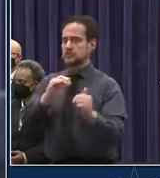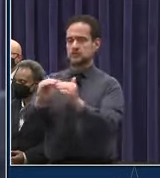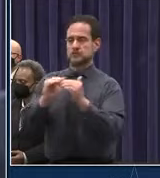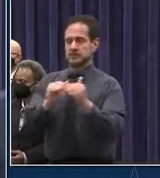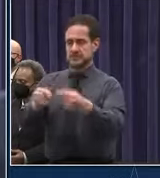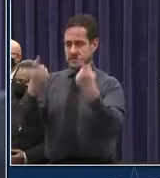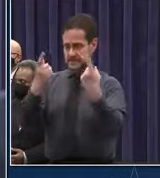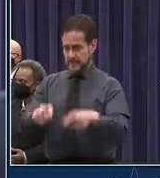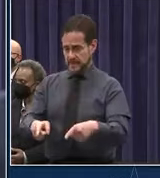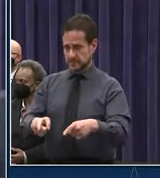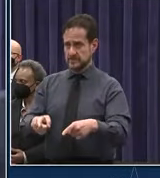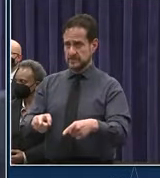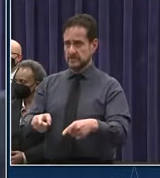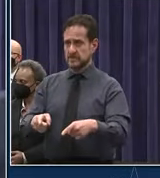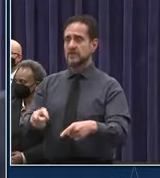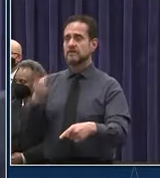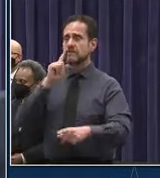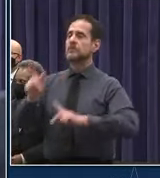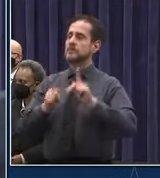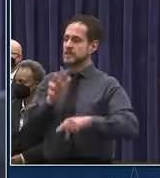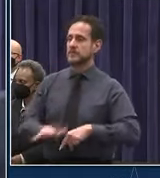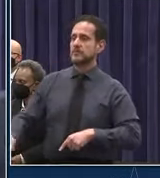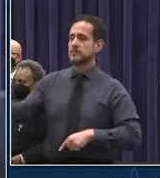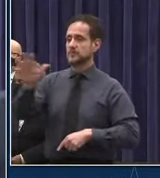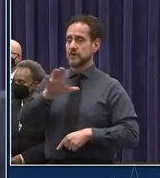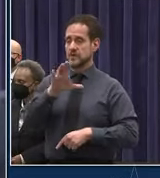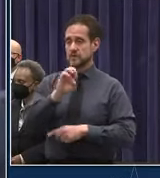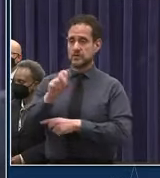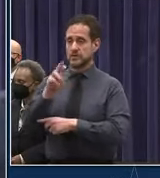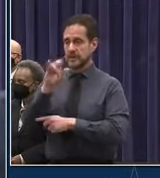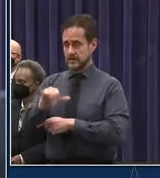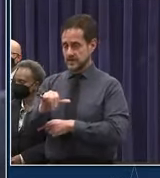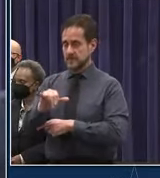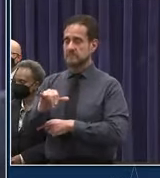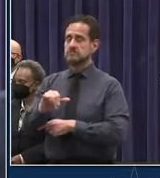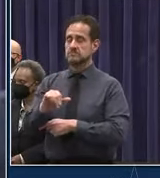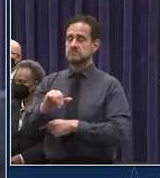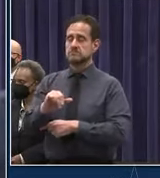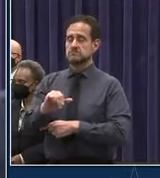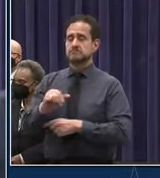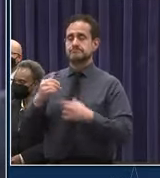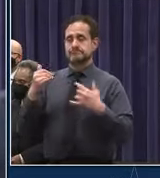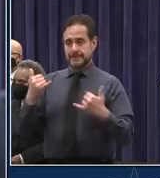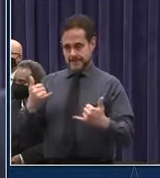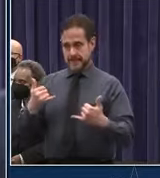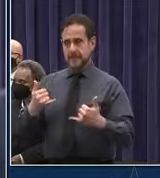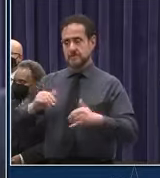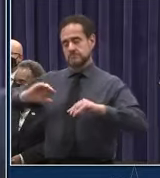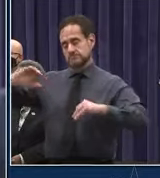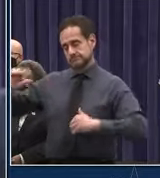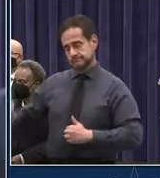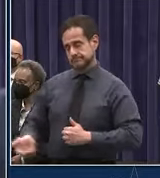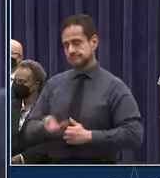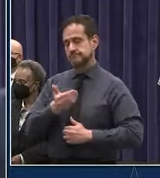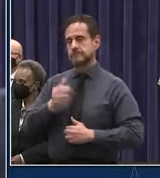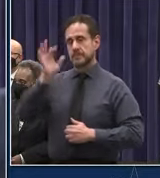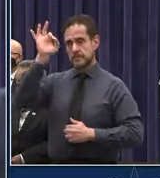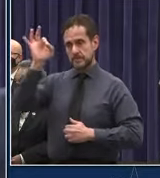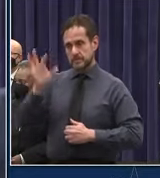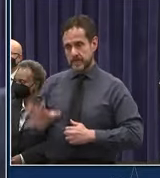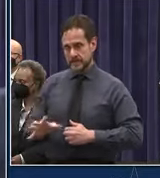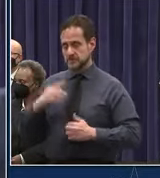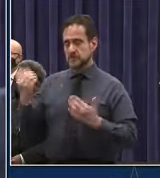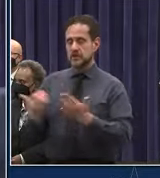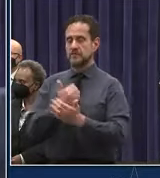on behalf of the people of Cook County. With that, I'd like to bring to the stage Pastor of New